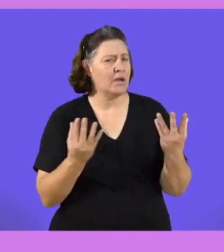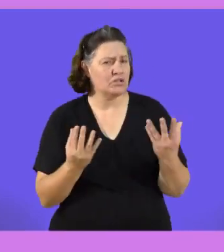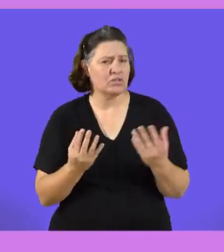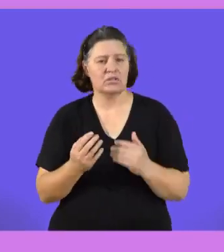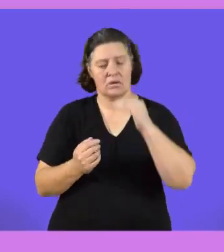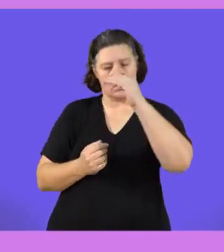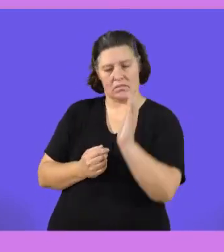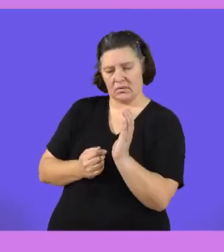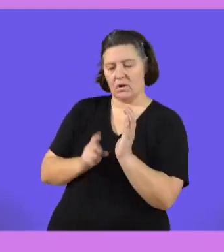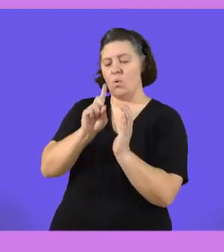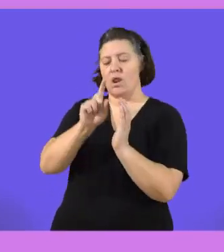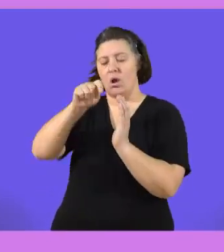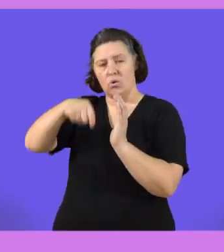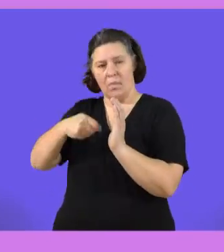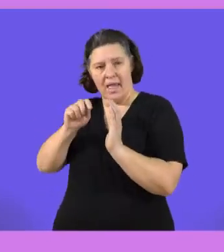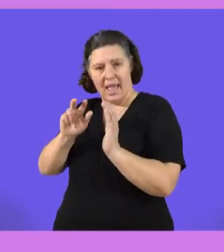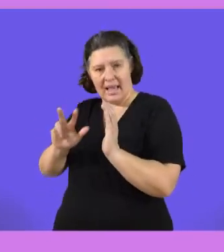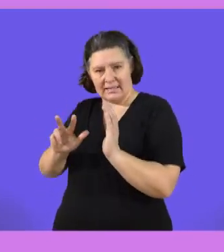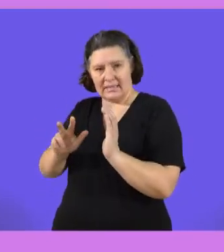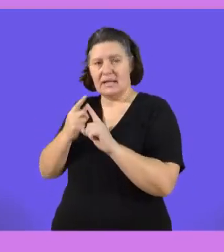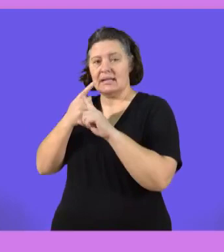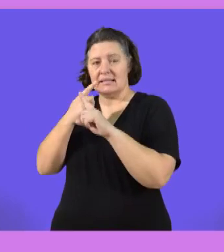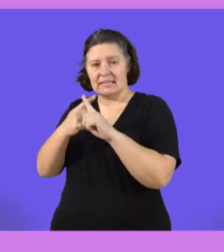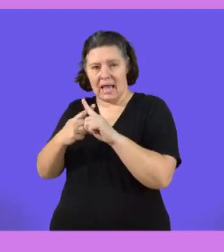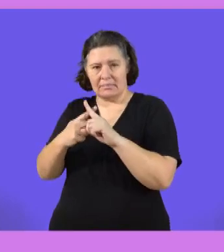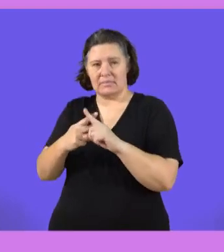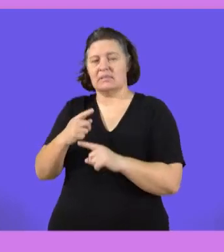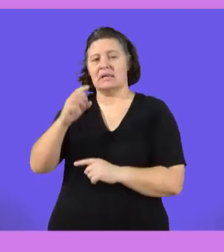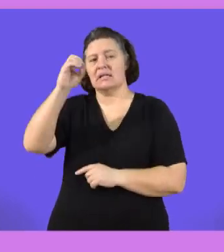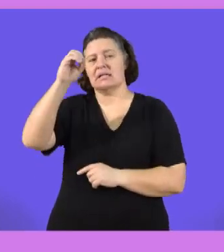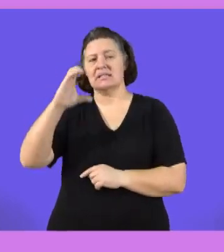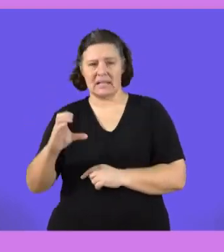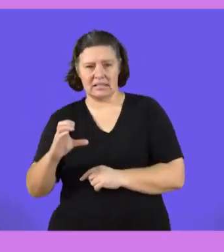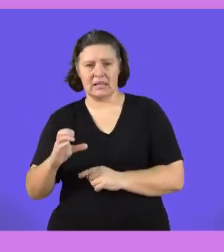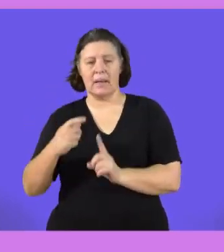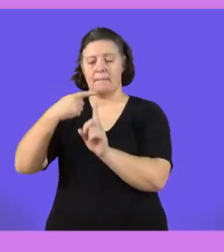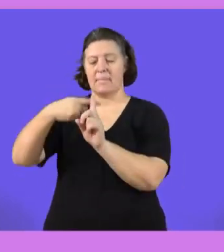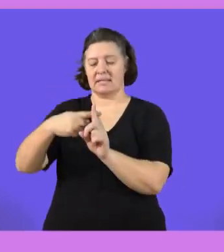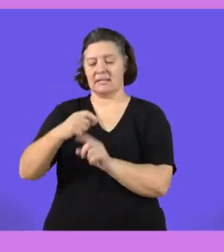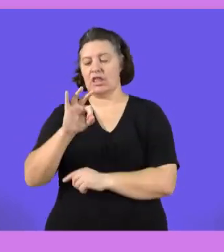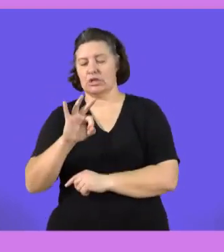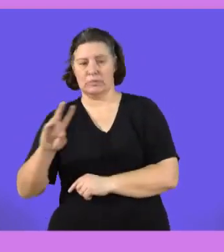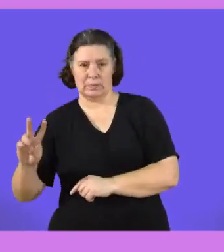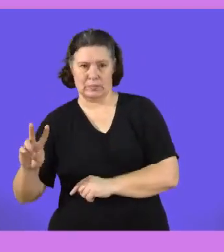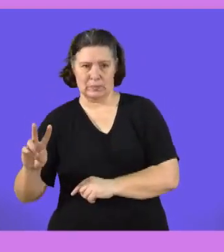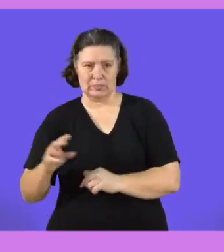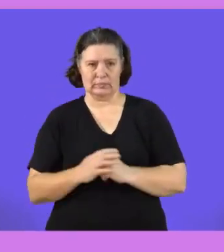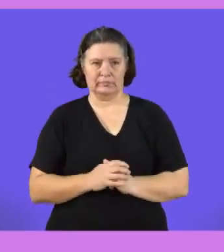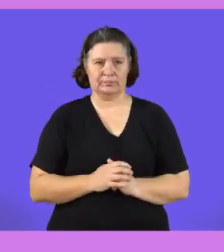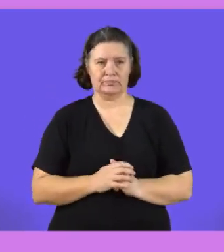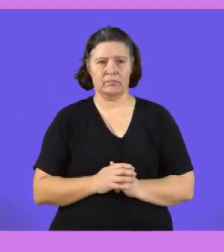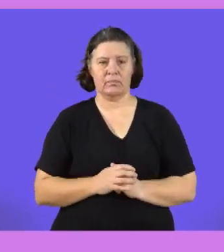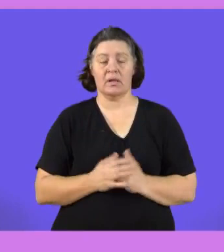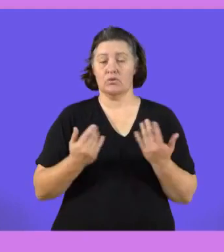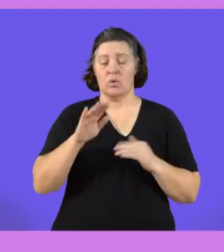open bracket, 1,8 multiplied by your degrees Celsius plus 32. Right, so that's your